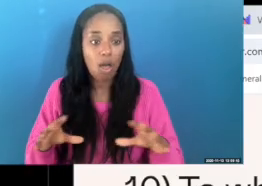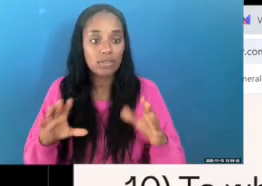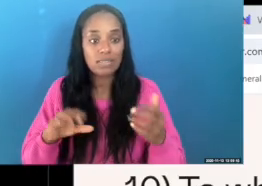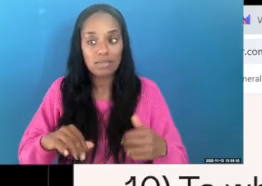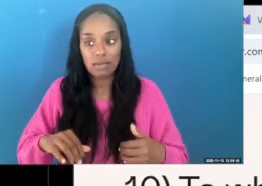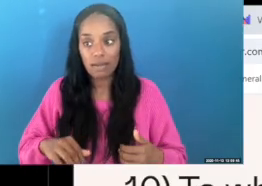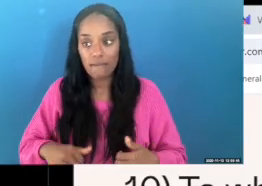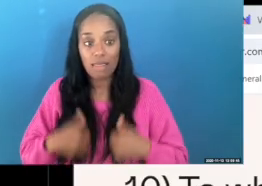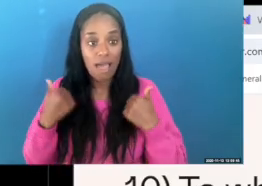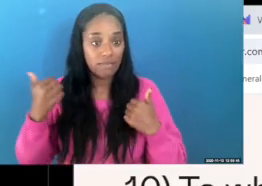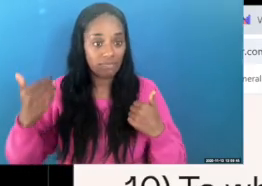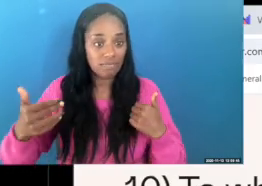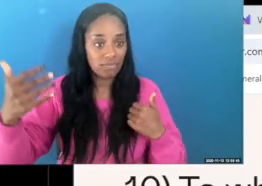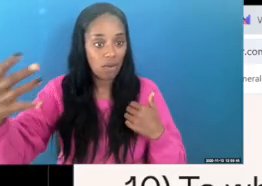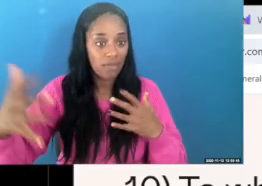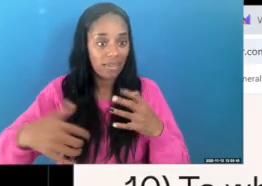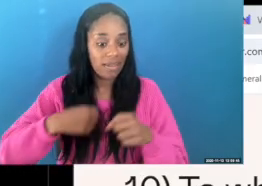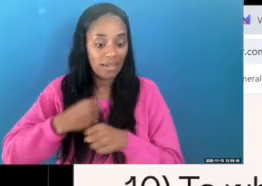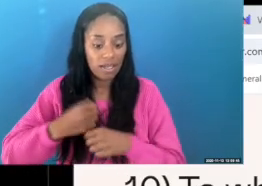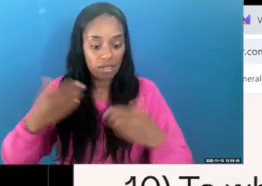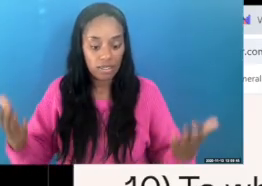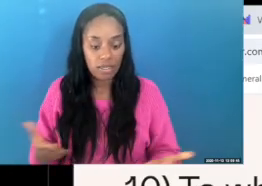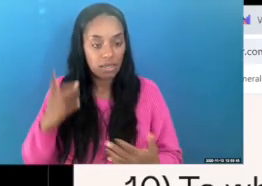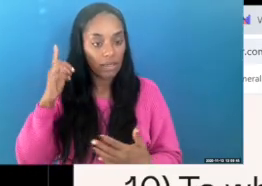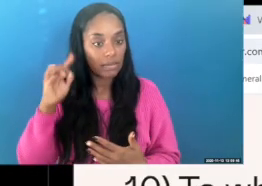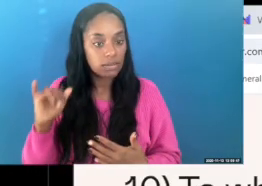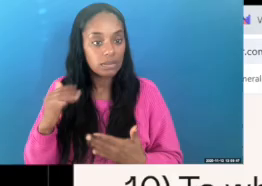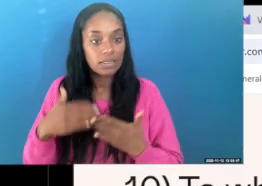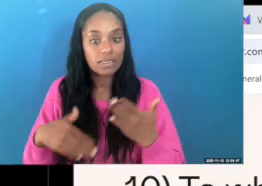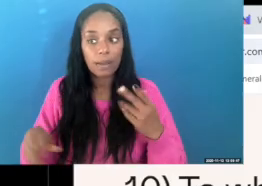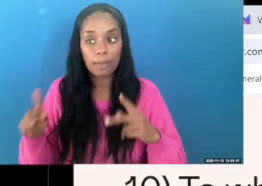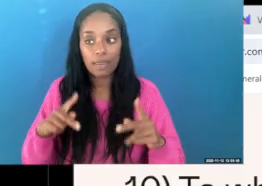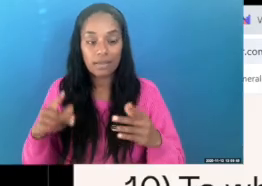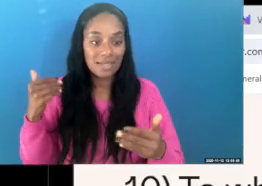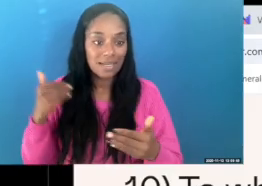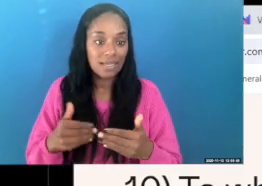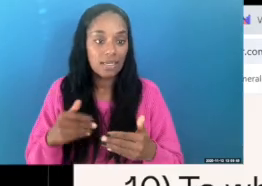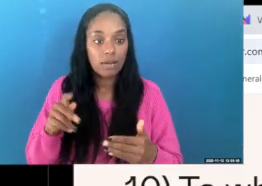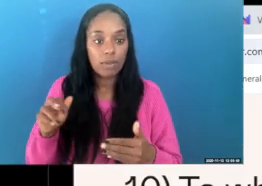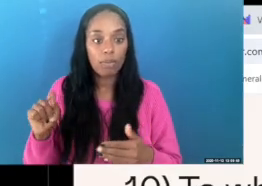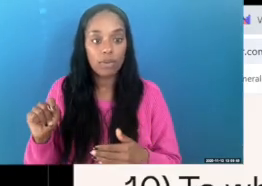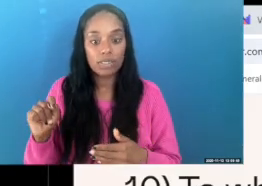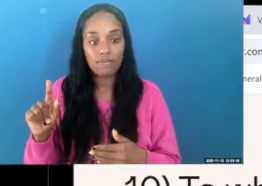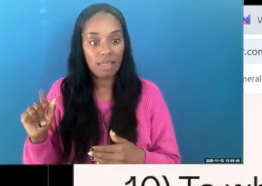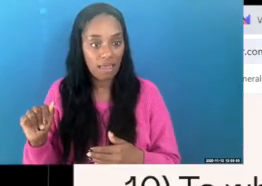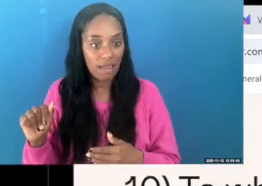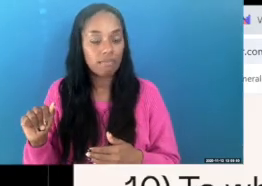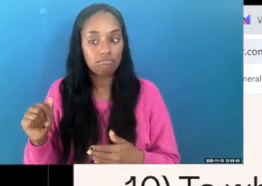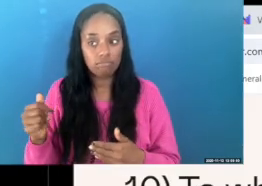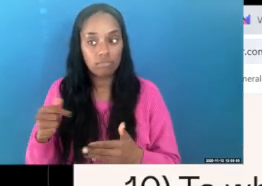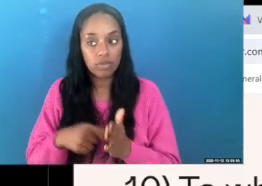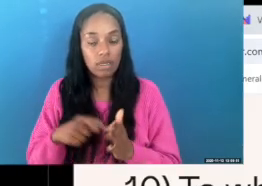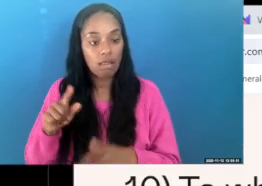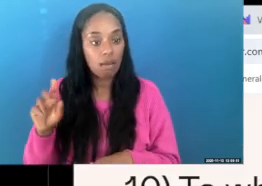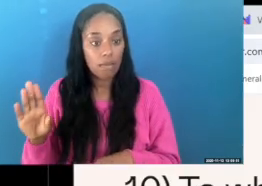these freight areas where we are seeing diesel trucks cause significant loss of life